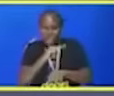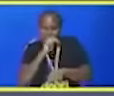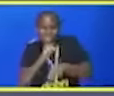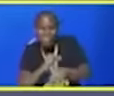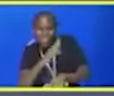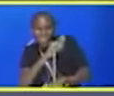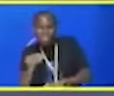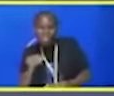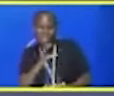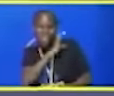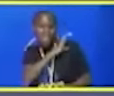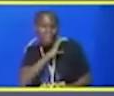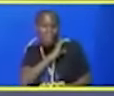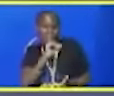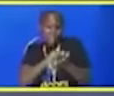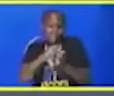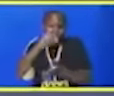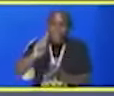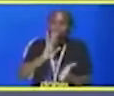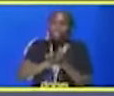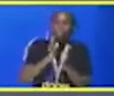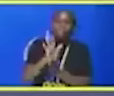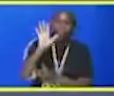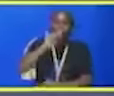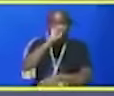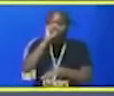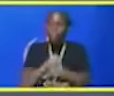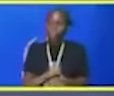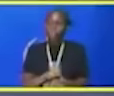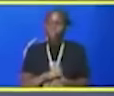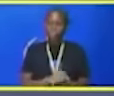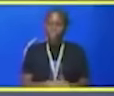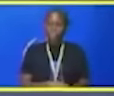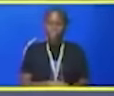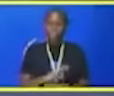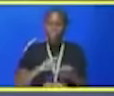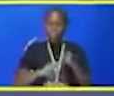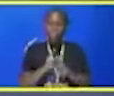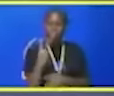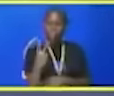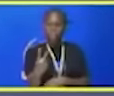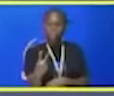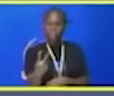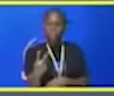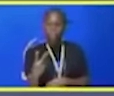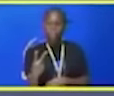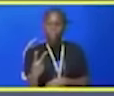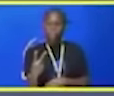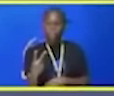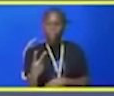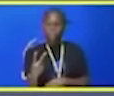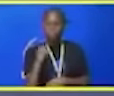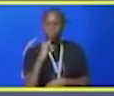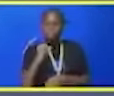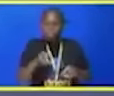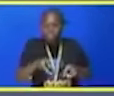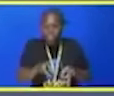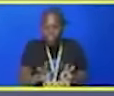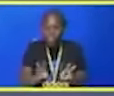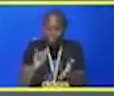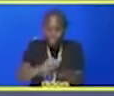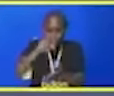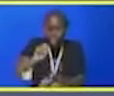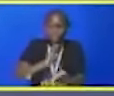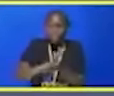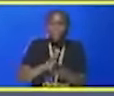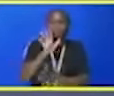must become your nature and character. Number two, his ways that must become your